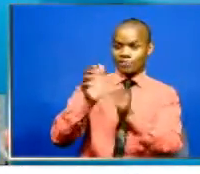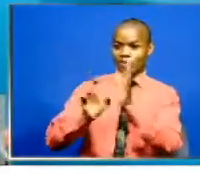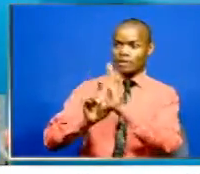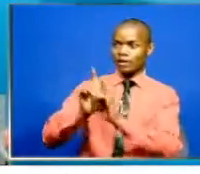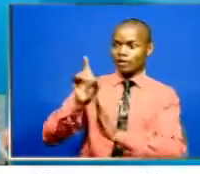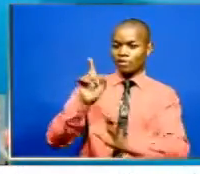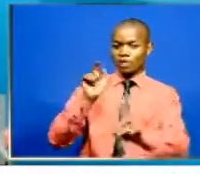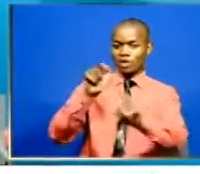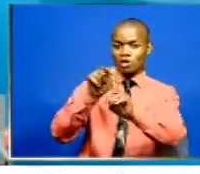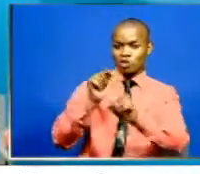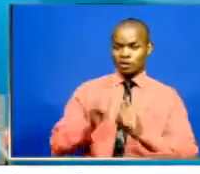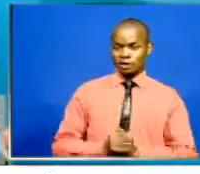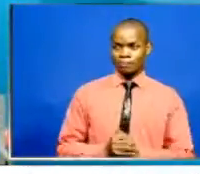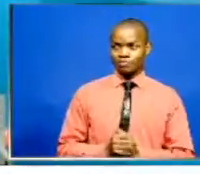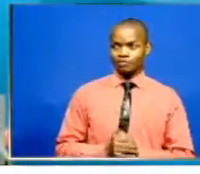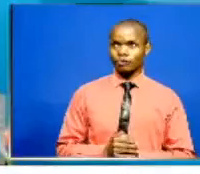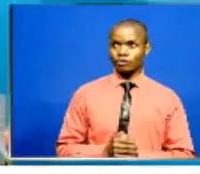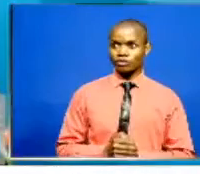Development Goals.